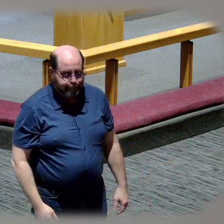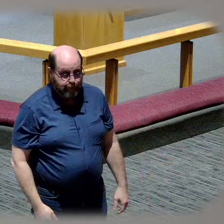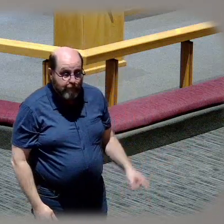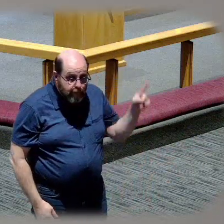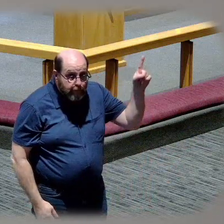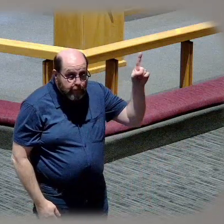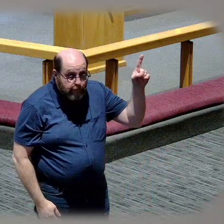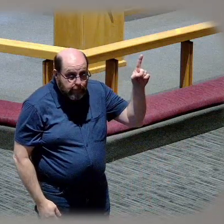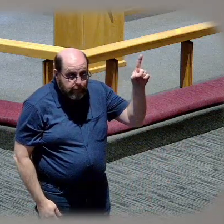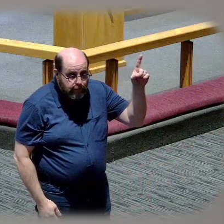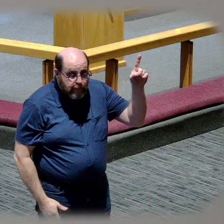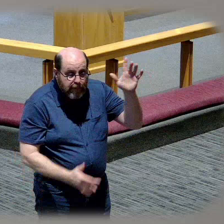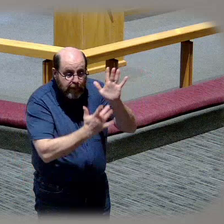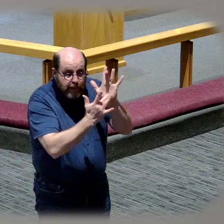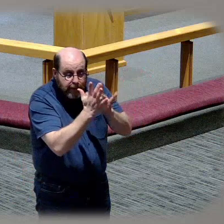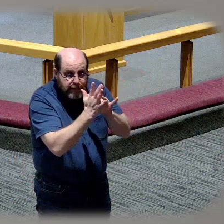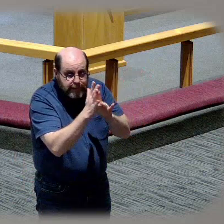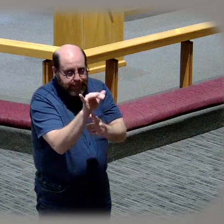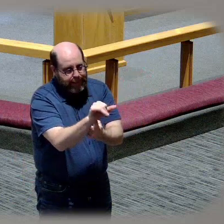Jesus does.